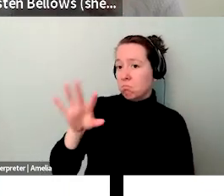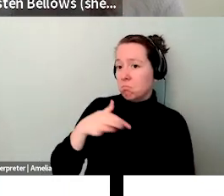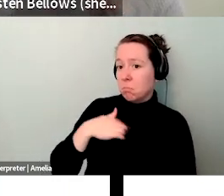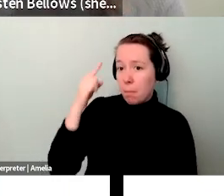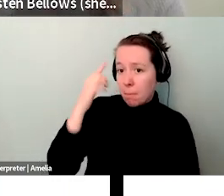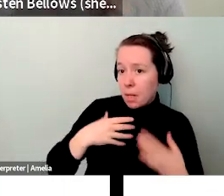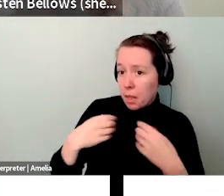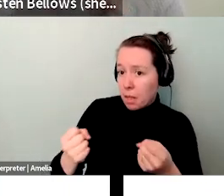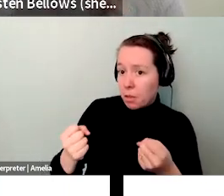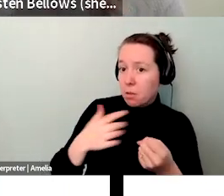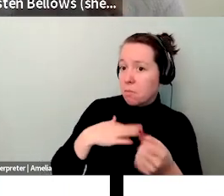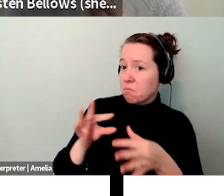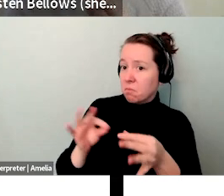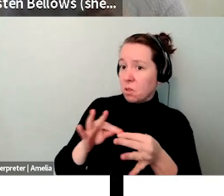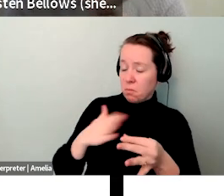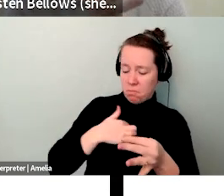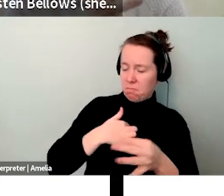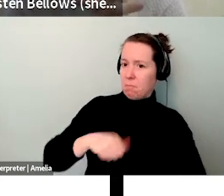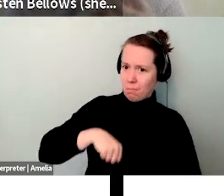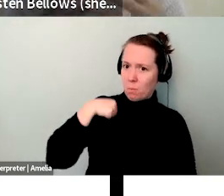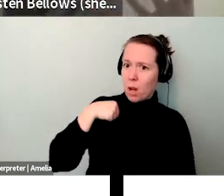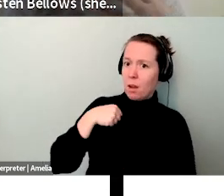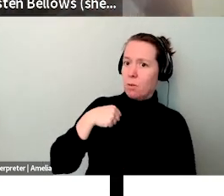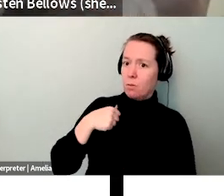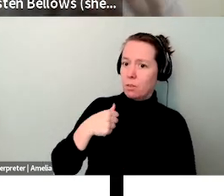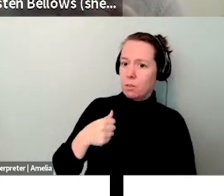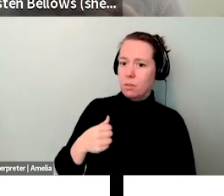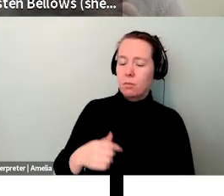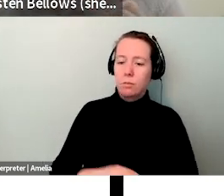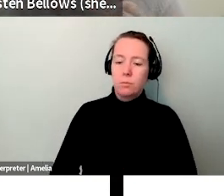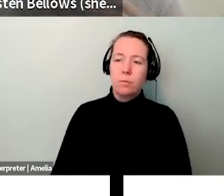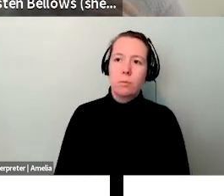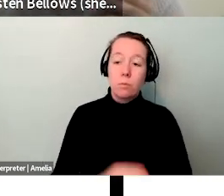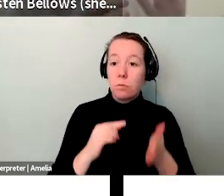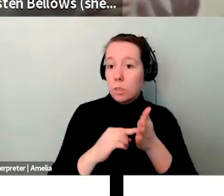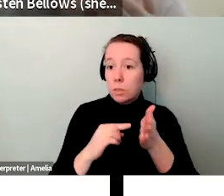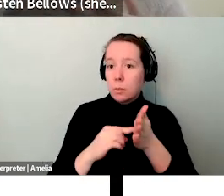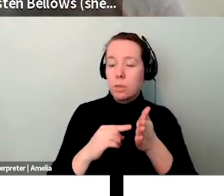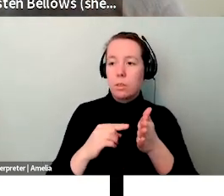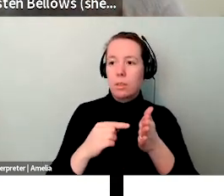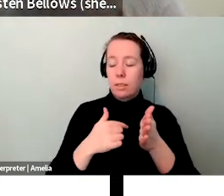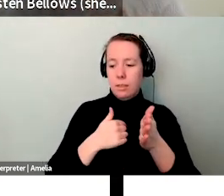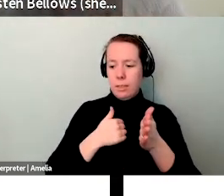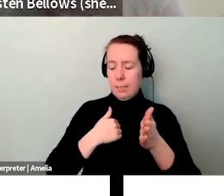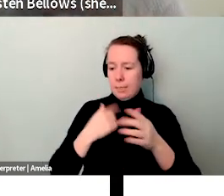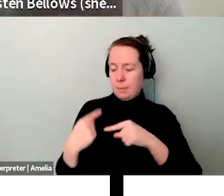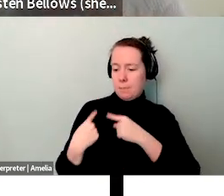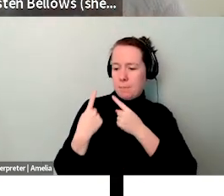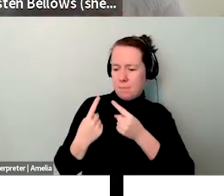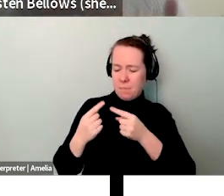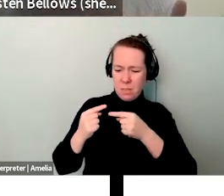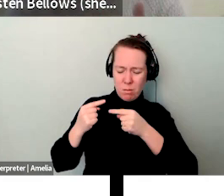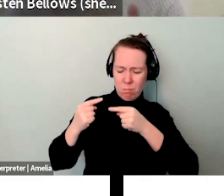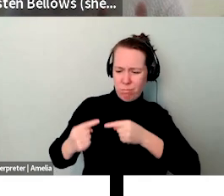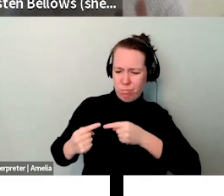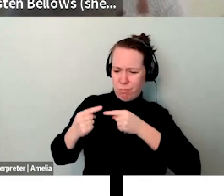health. So just basically phrasing is like, oh, I've like struggled with like depression and anxiety, and